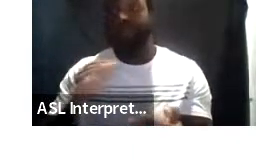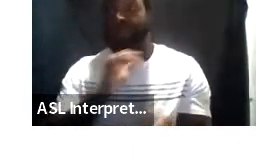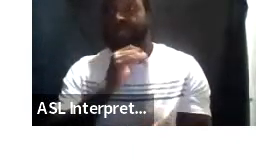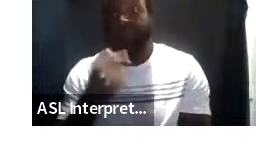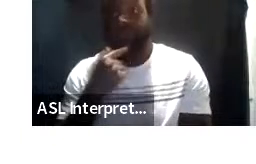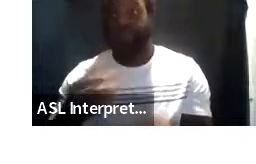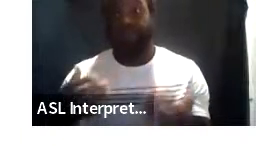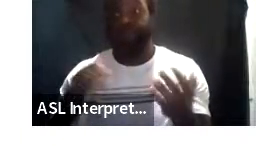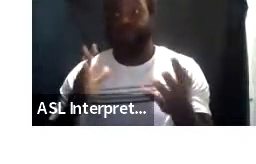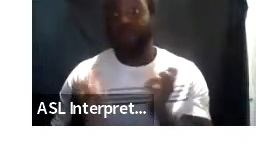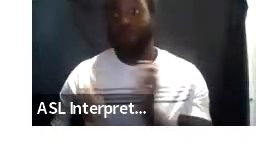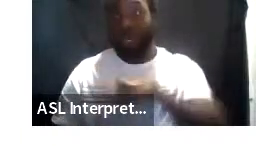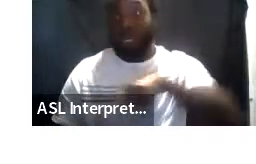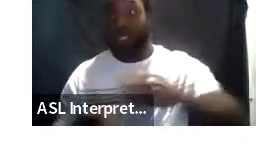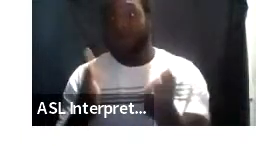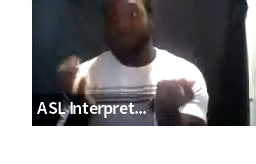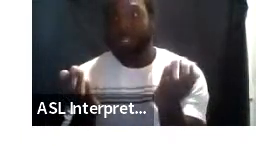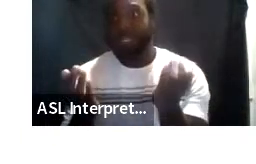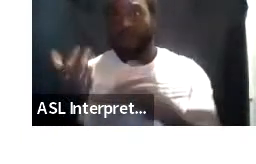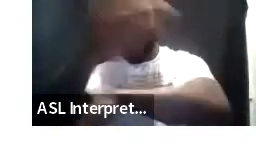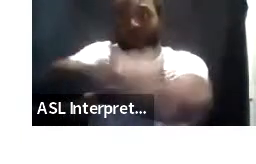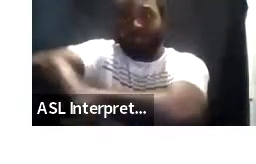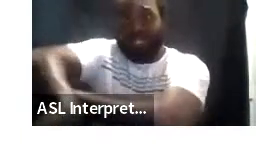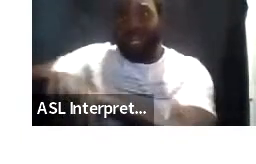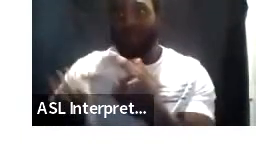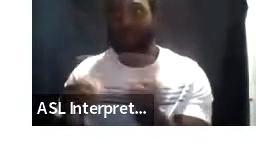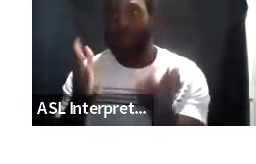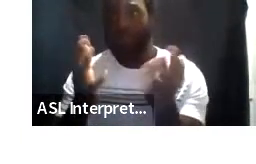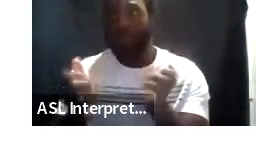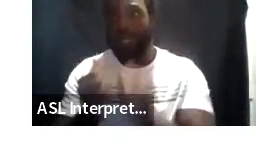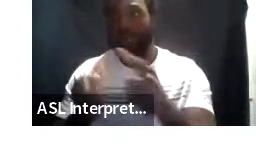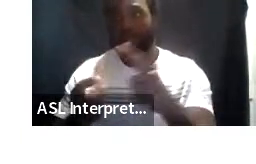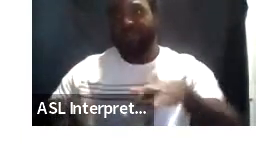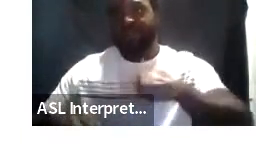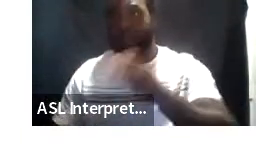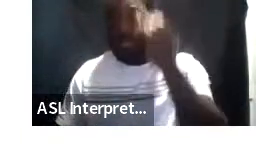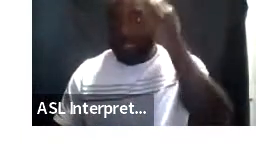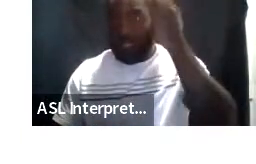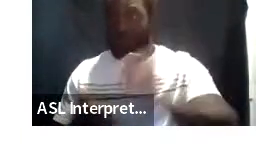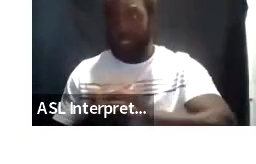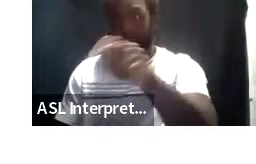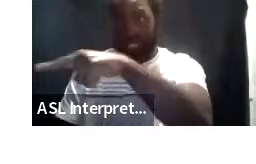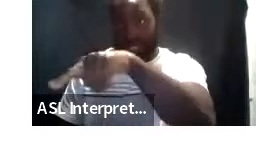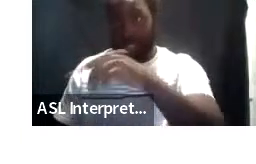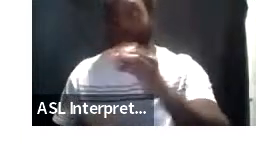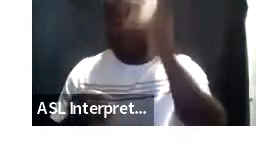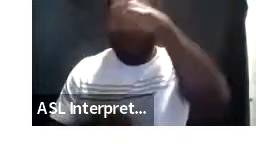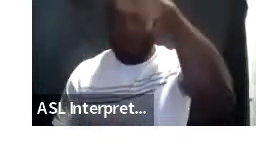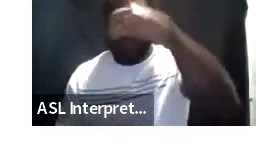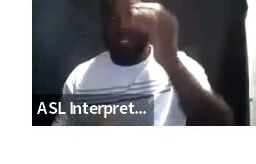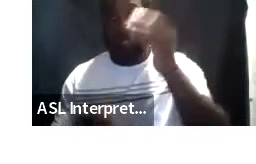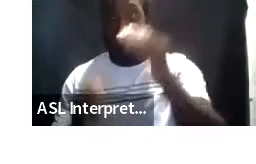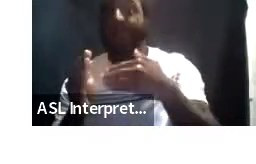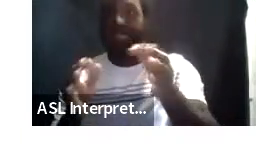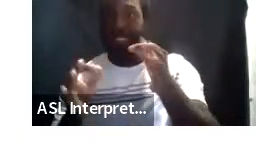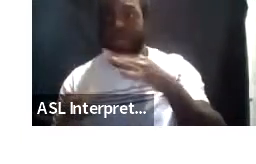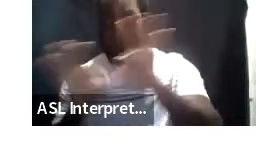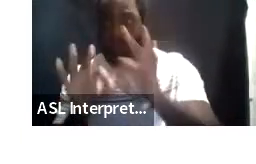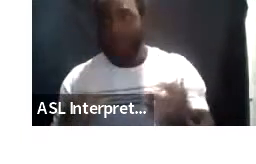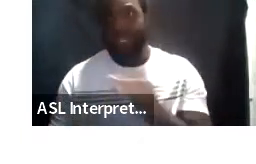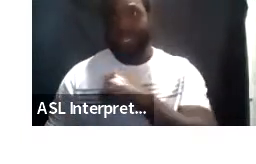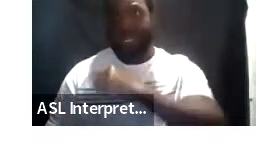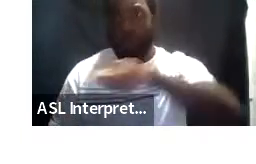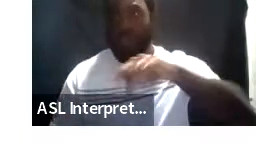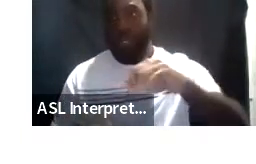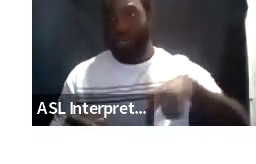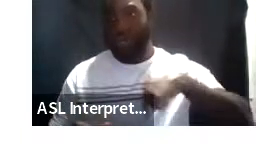be here all night though, but I want everyone to feel and know that their opinion matters and that we are here to listen. And of